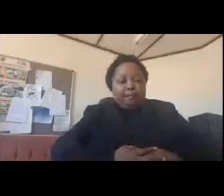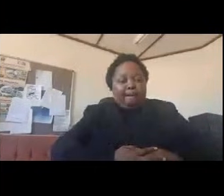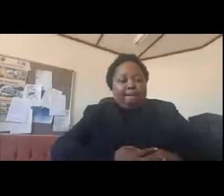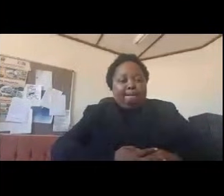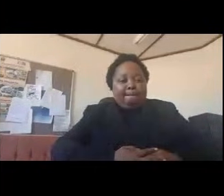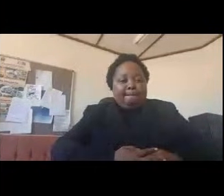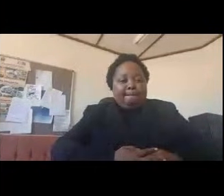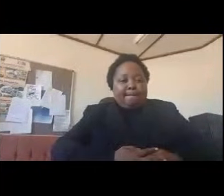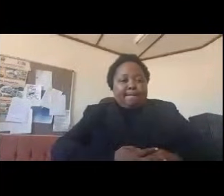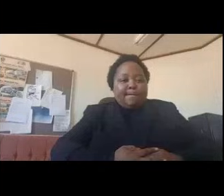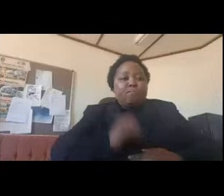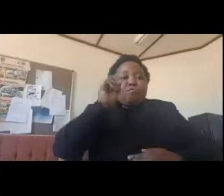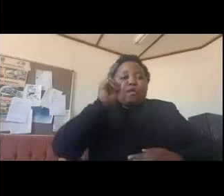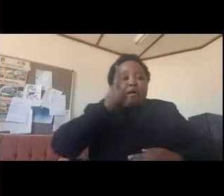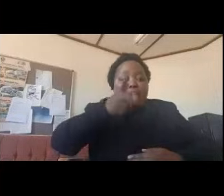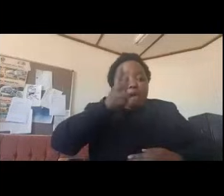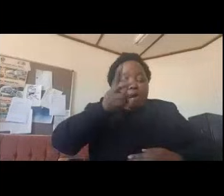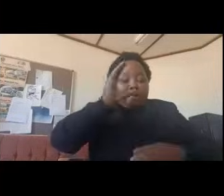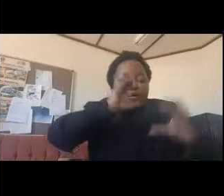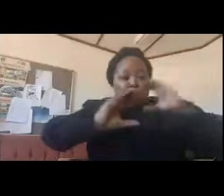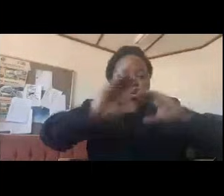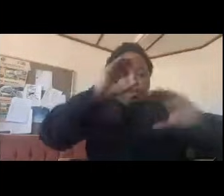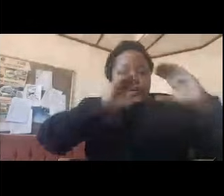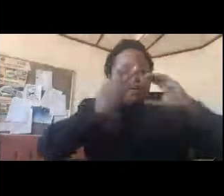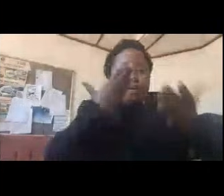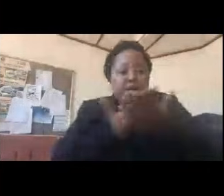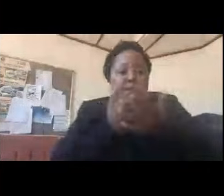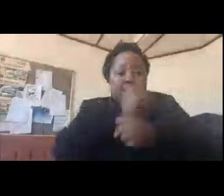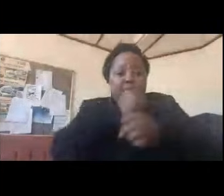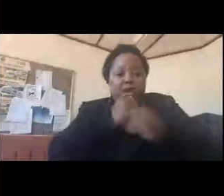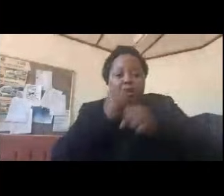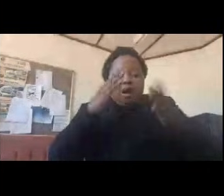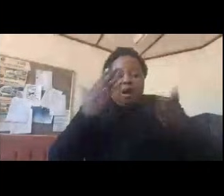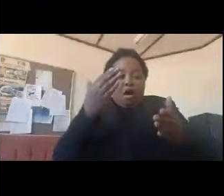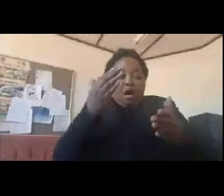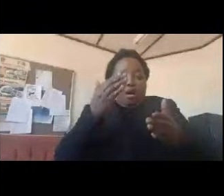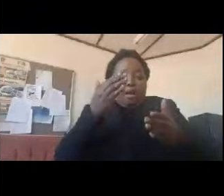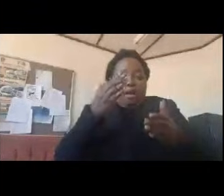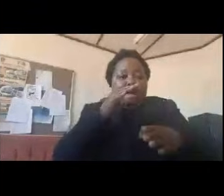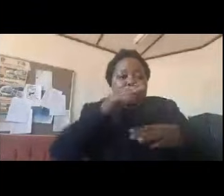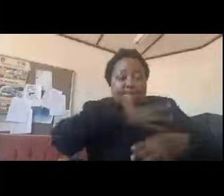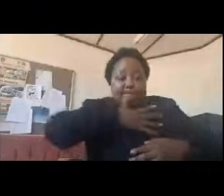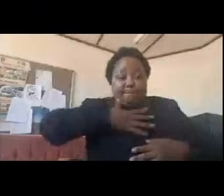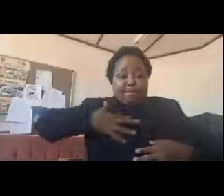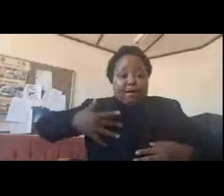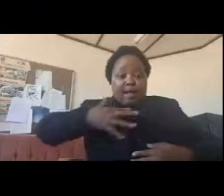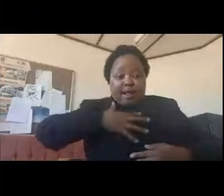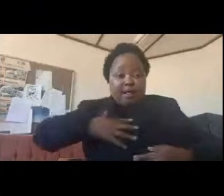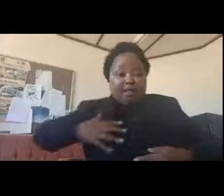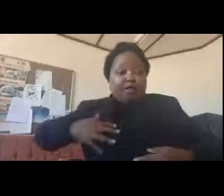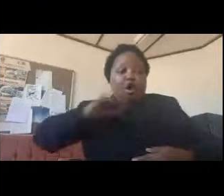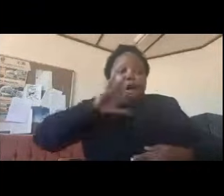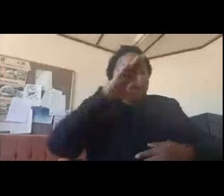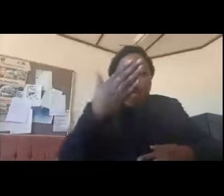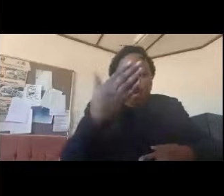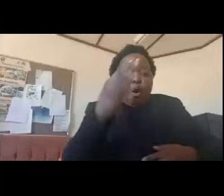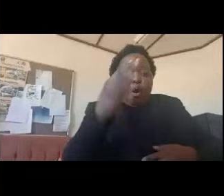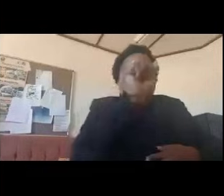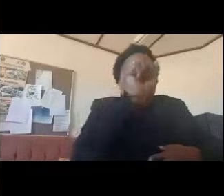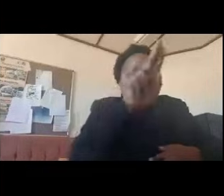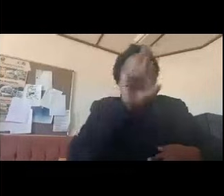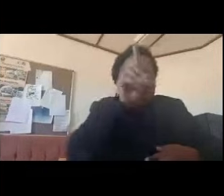other communication can be made in forms of audio or braille as it aligns with the information accessibility. That